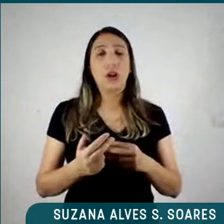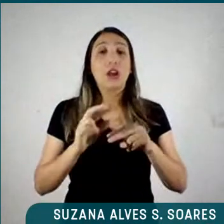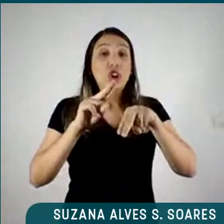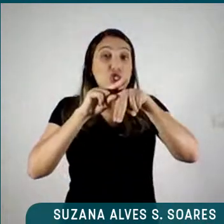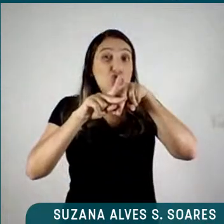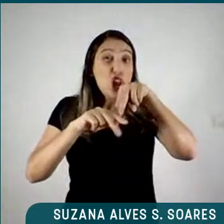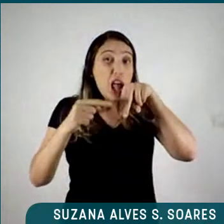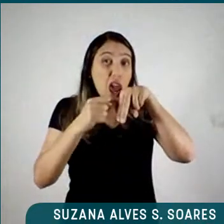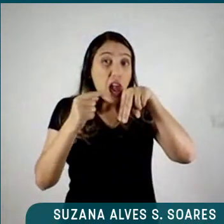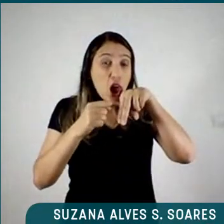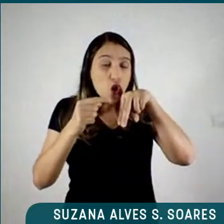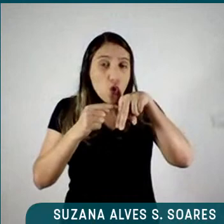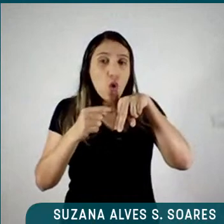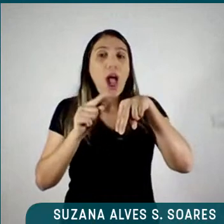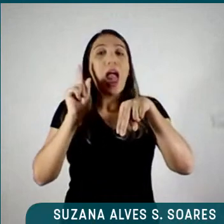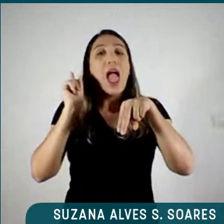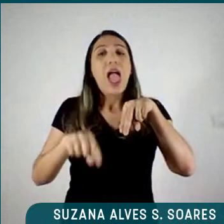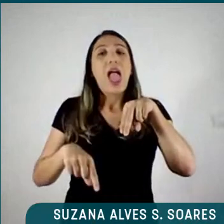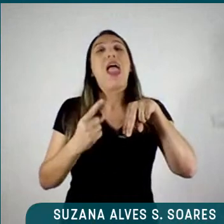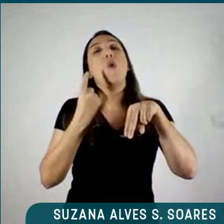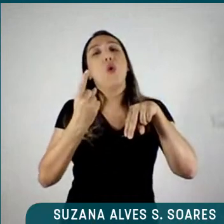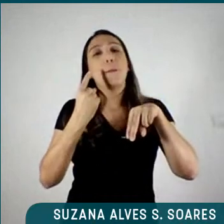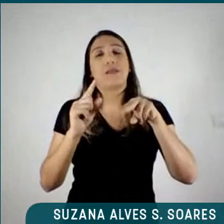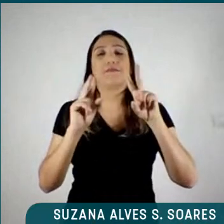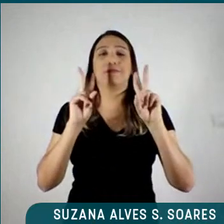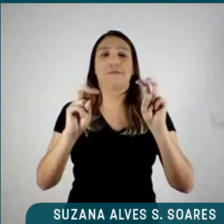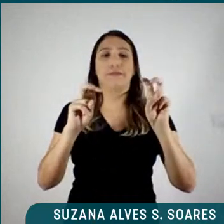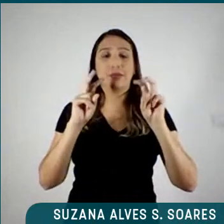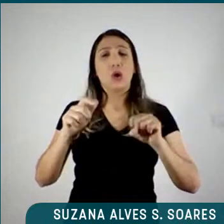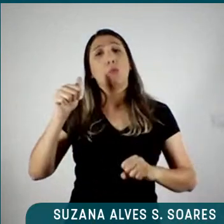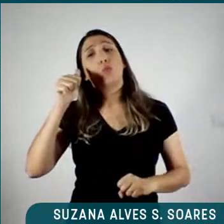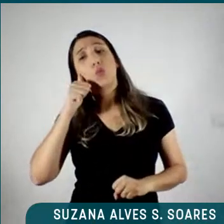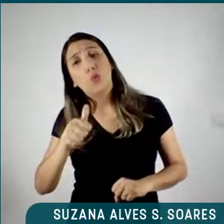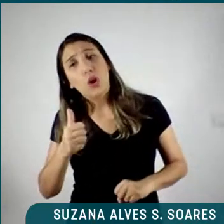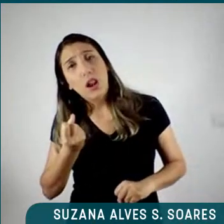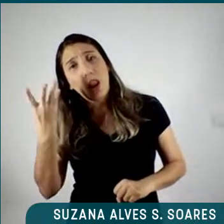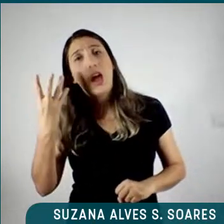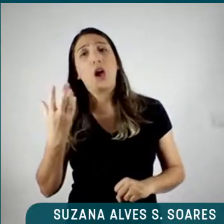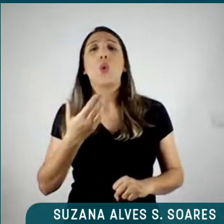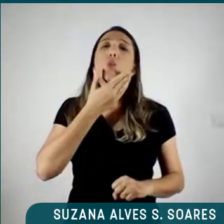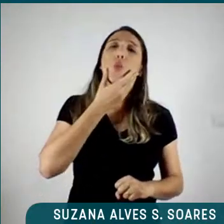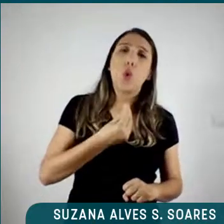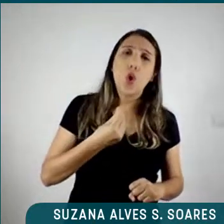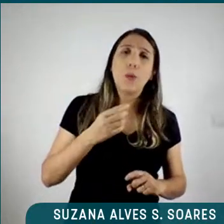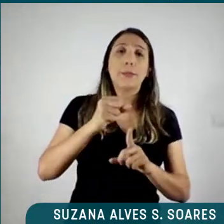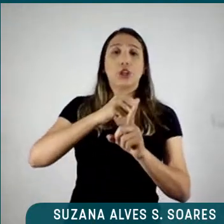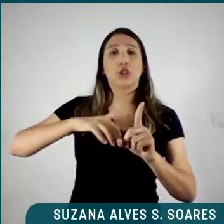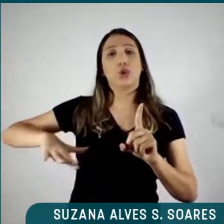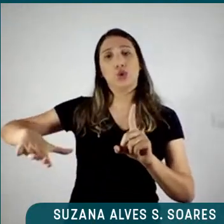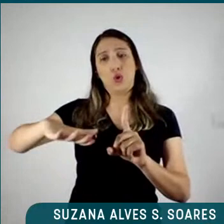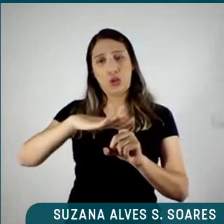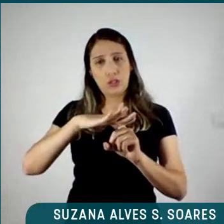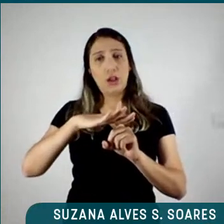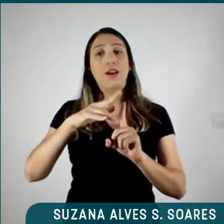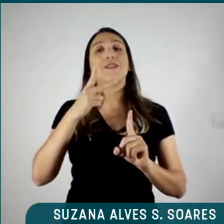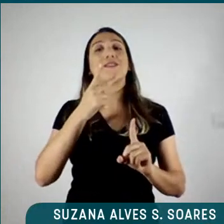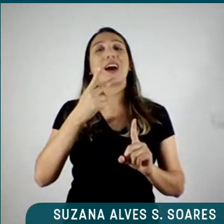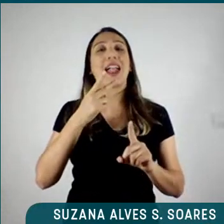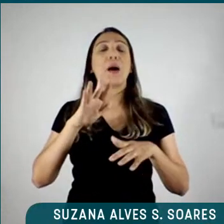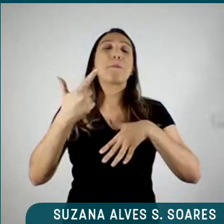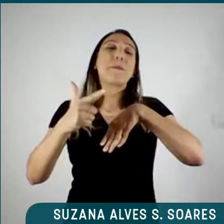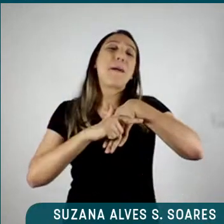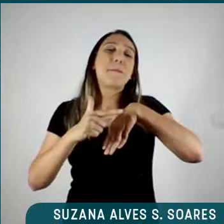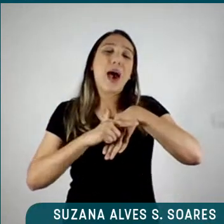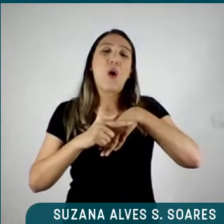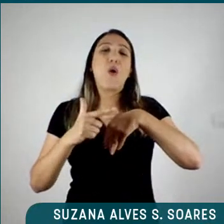these policies can apply to all people in a homogeneous way. And